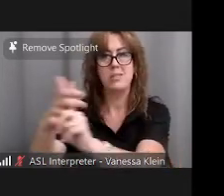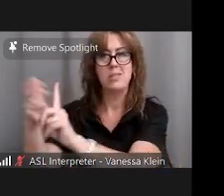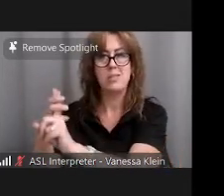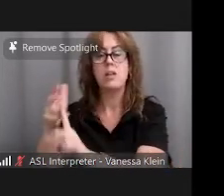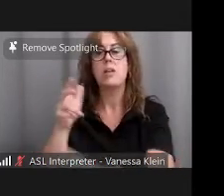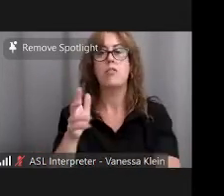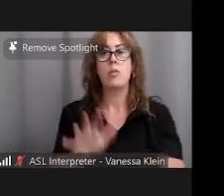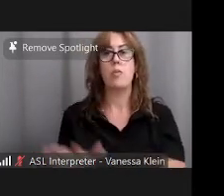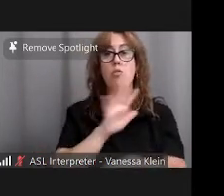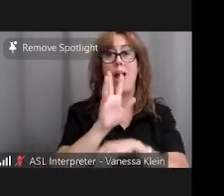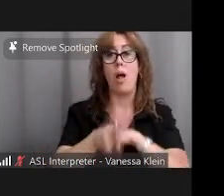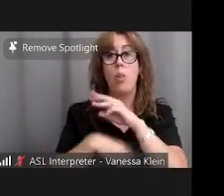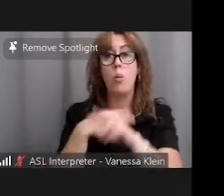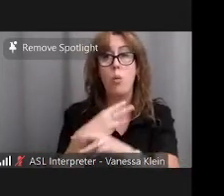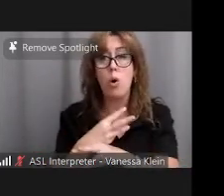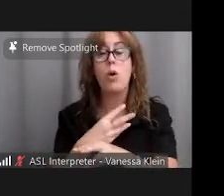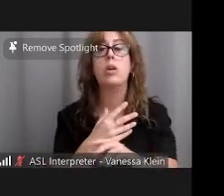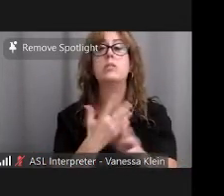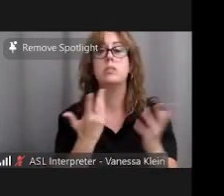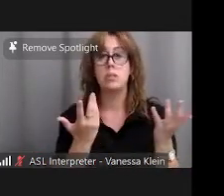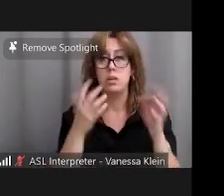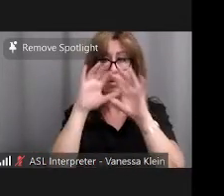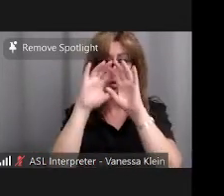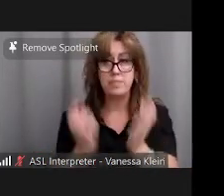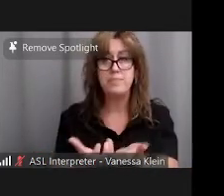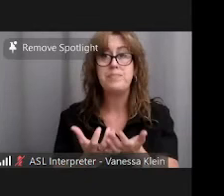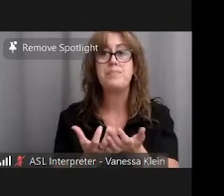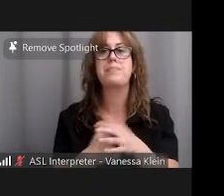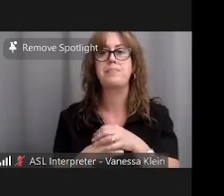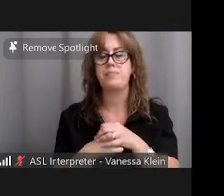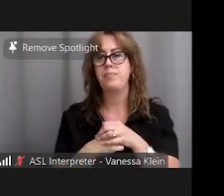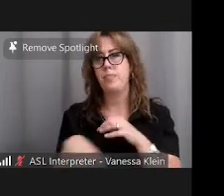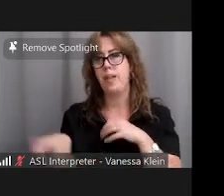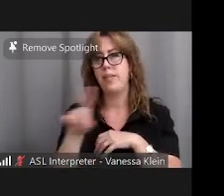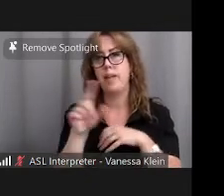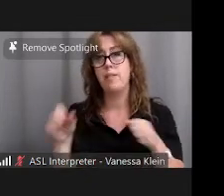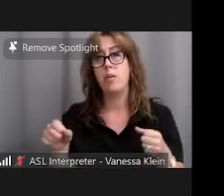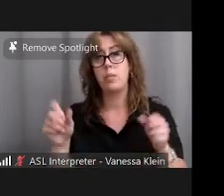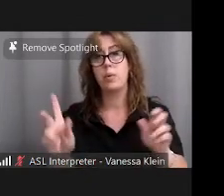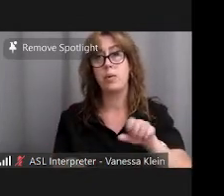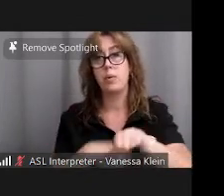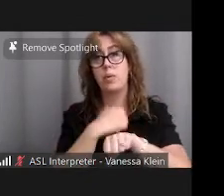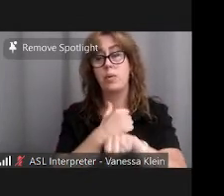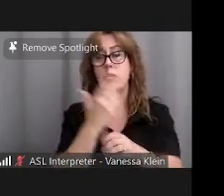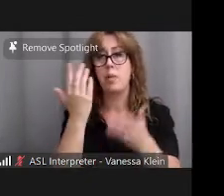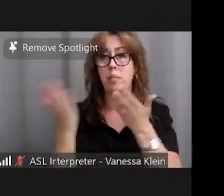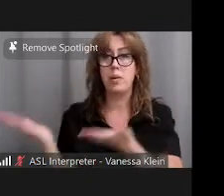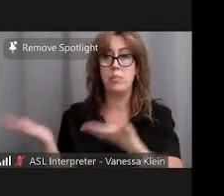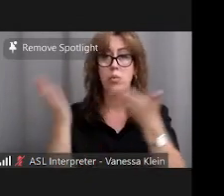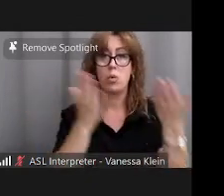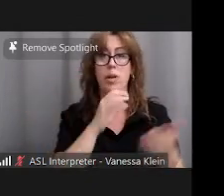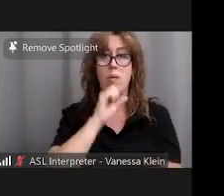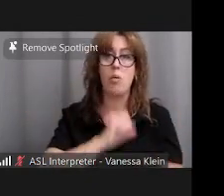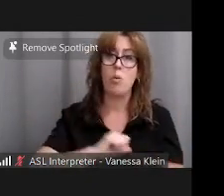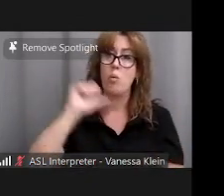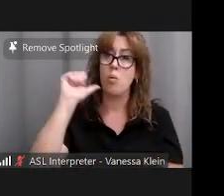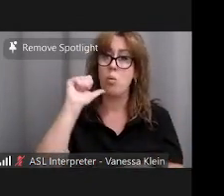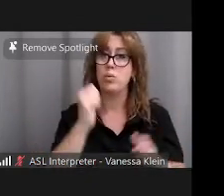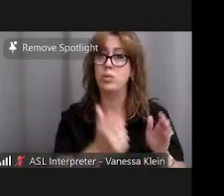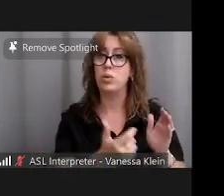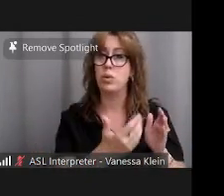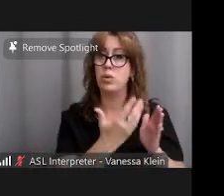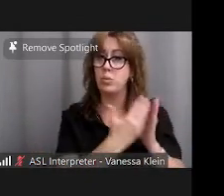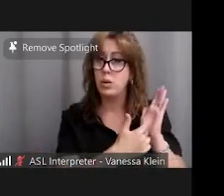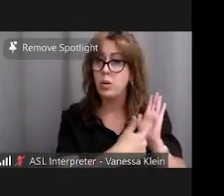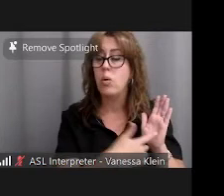to, create new work or bring perhaps an older piece or, a piece that they have been gifted from